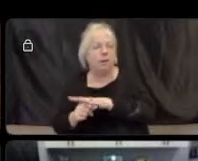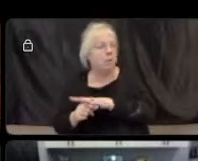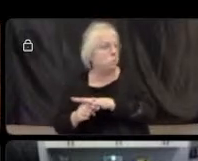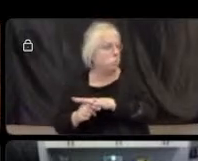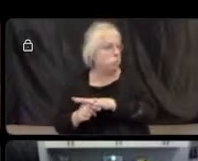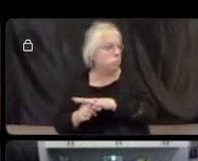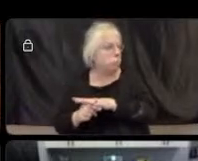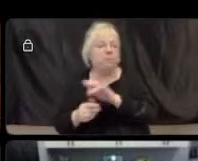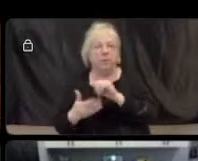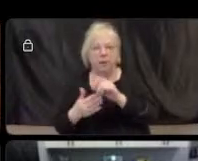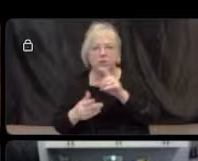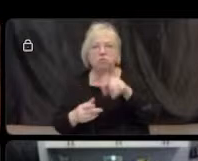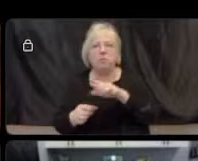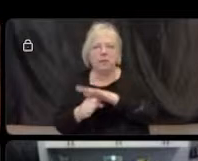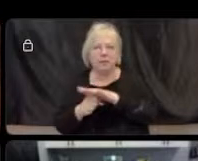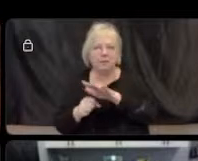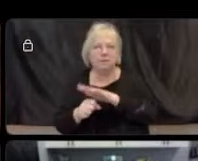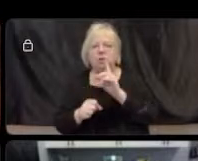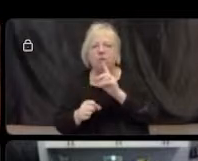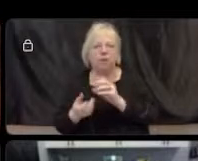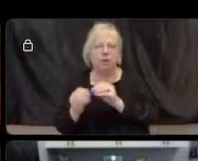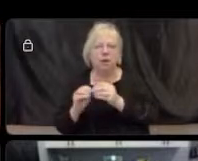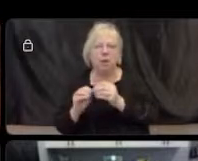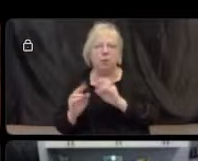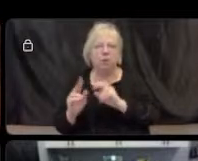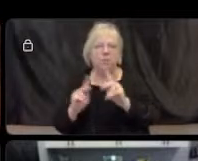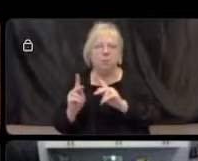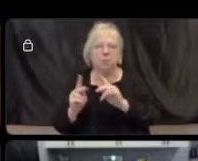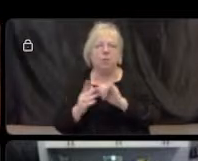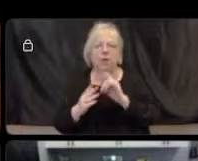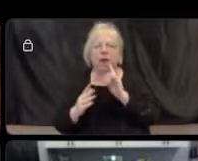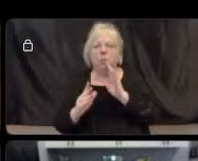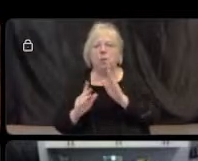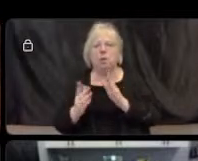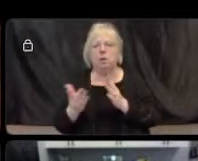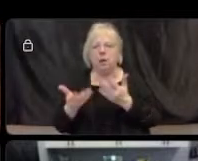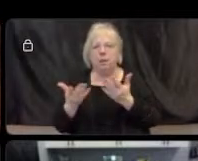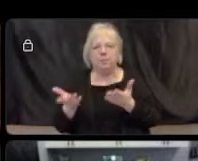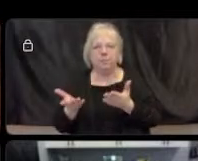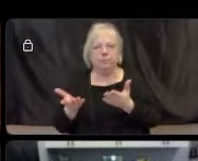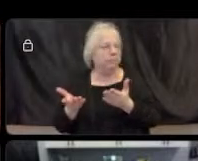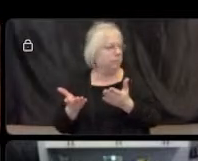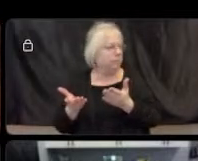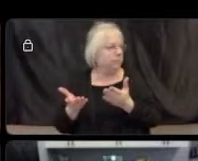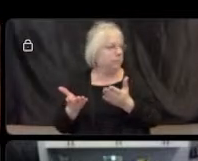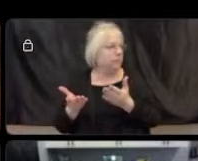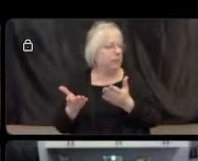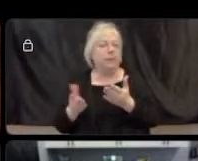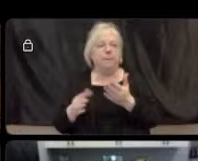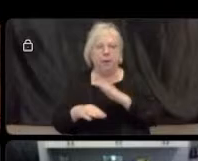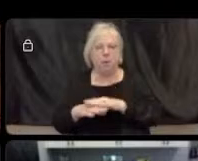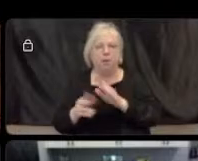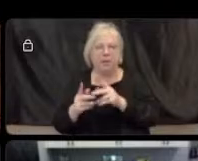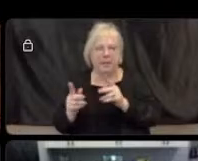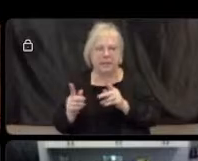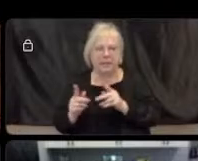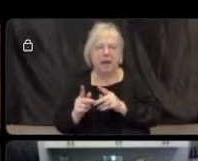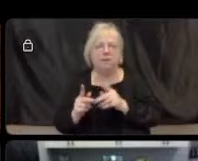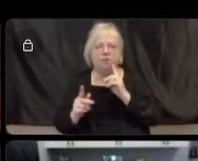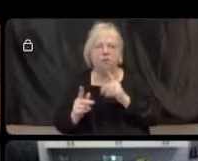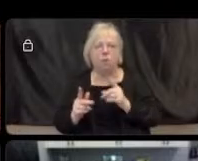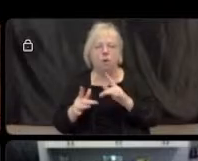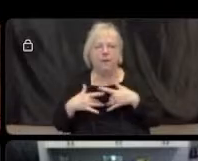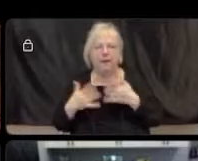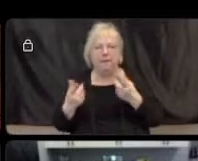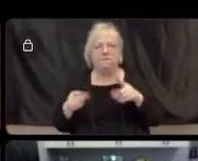that is going to be sufficient for the amount of folks that are going to be available to be on site at our event